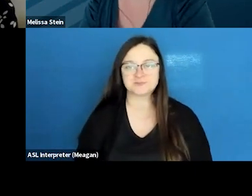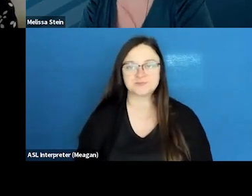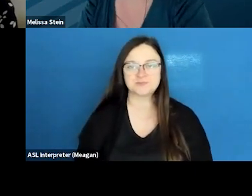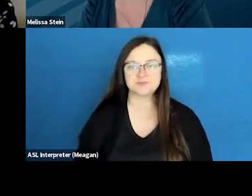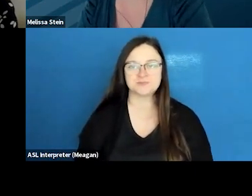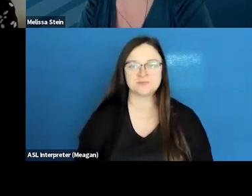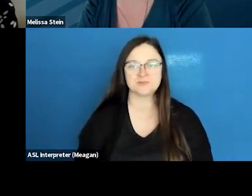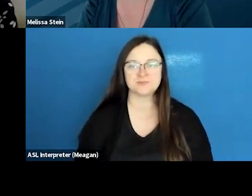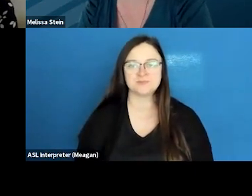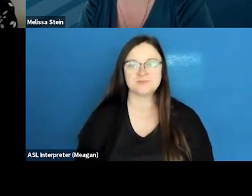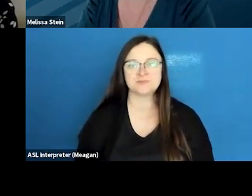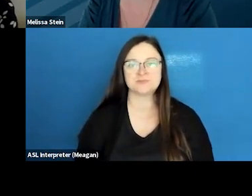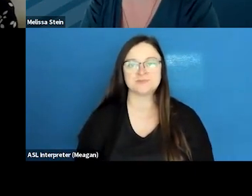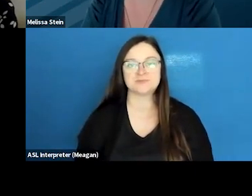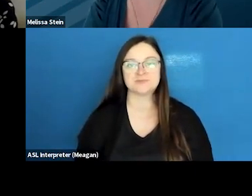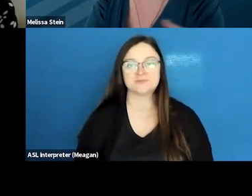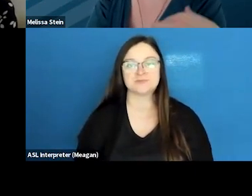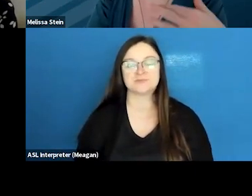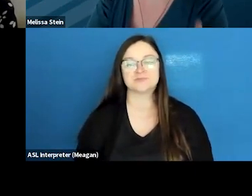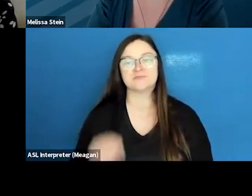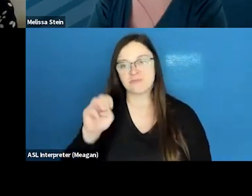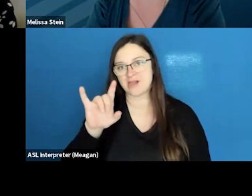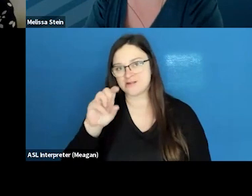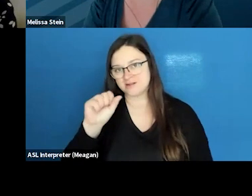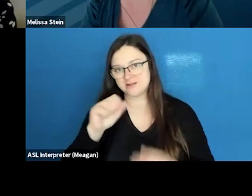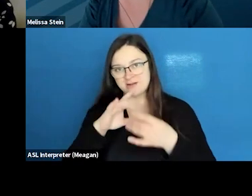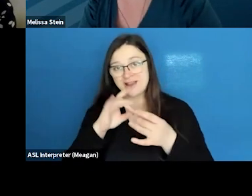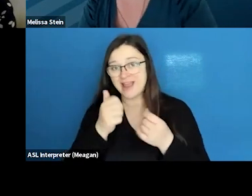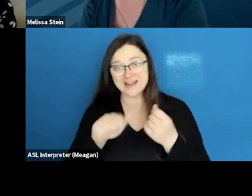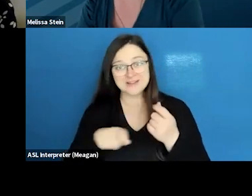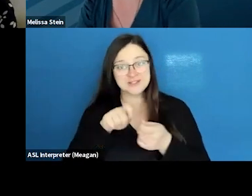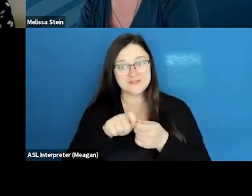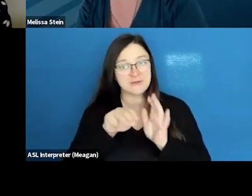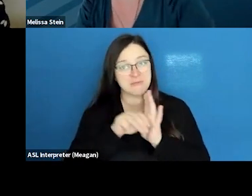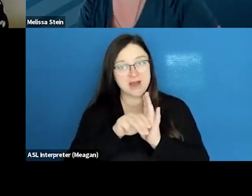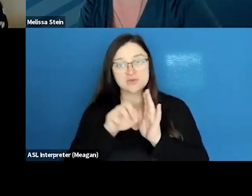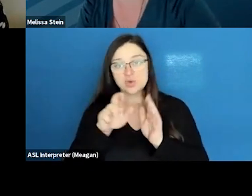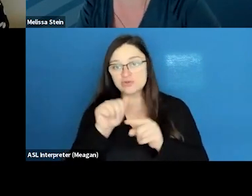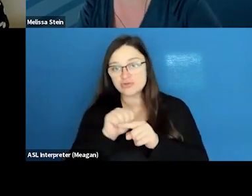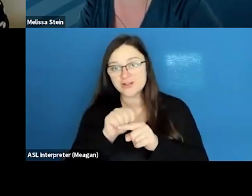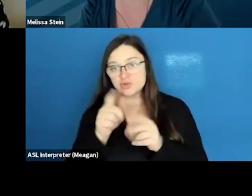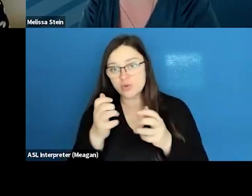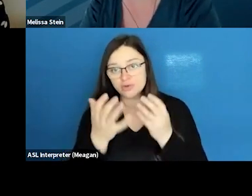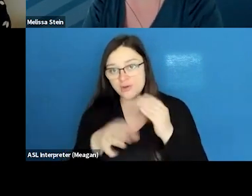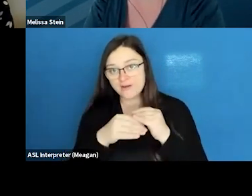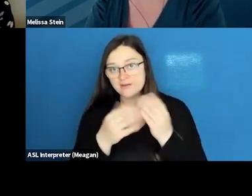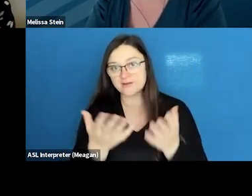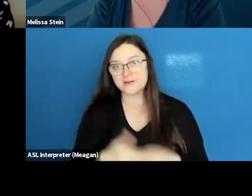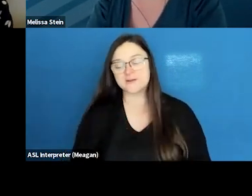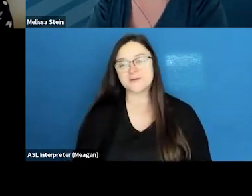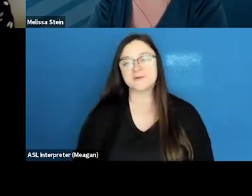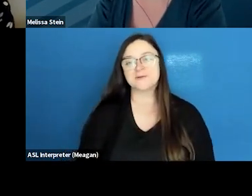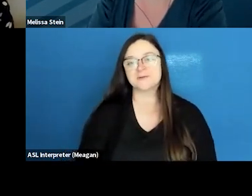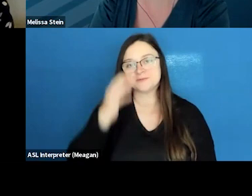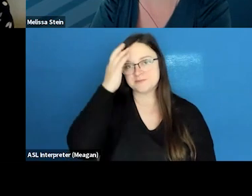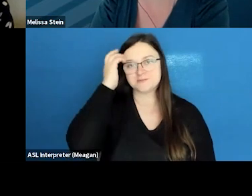Jessica, are there any particular trainings or models for case management that you would want to speak about? I